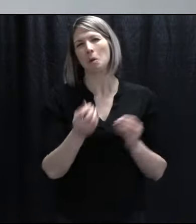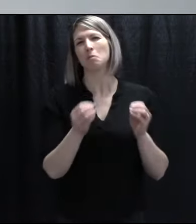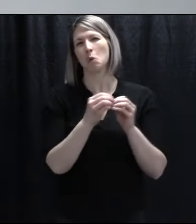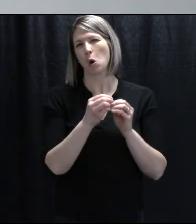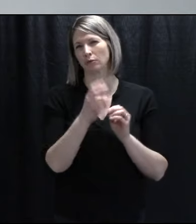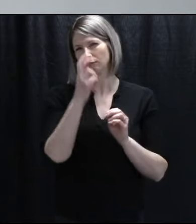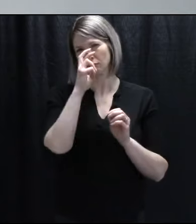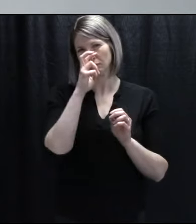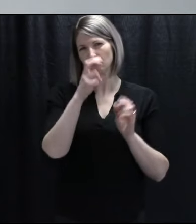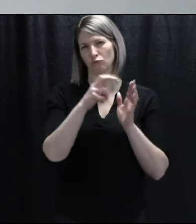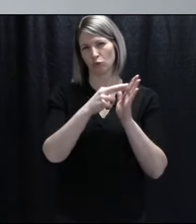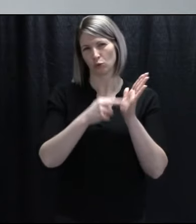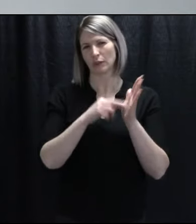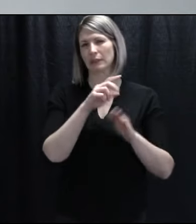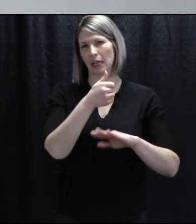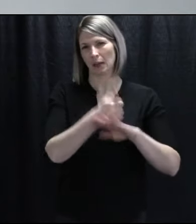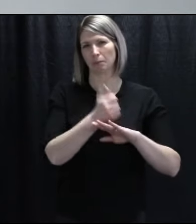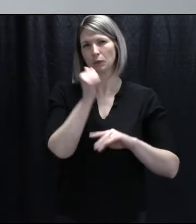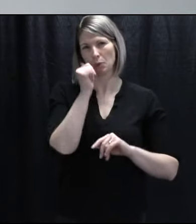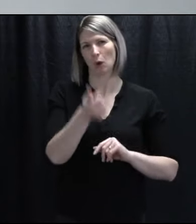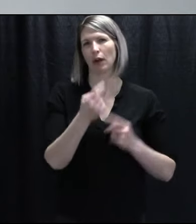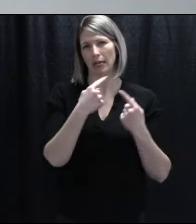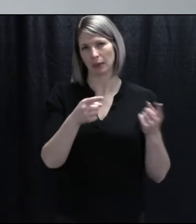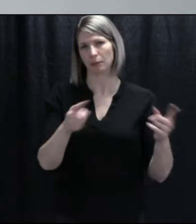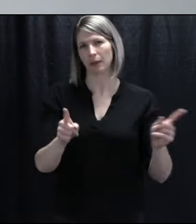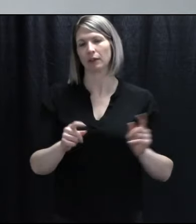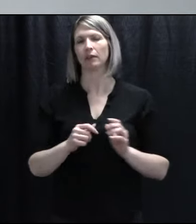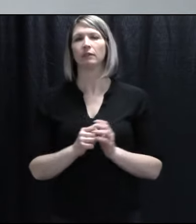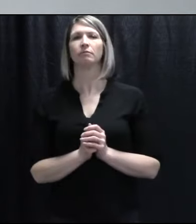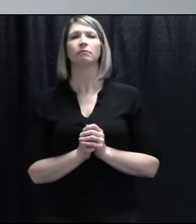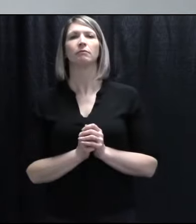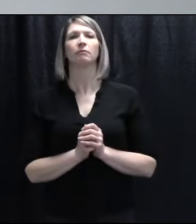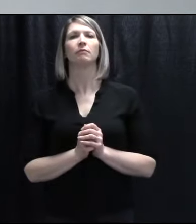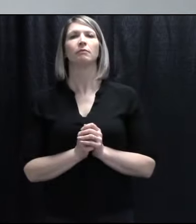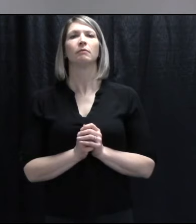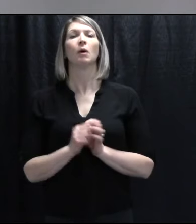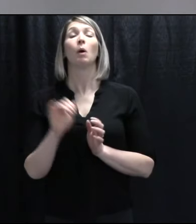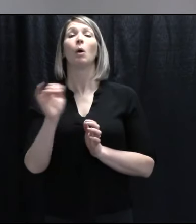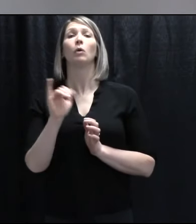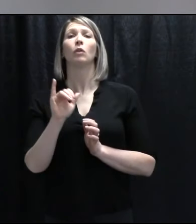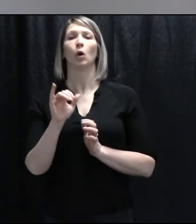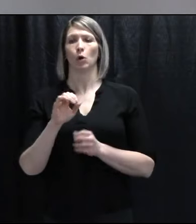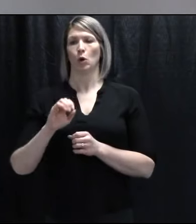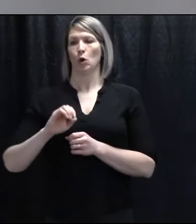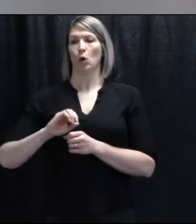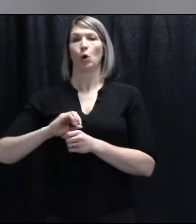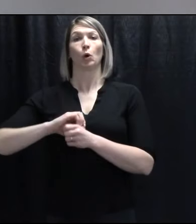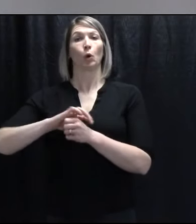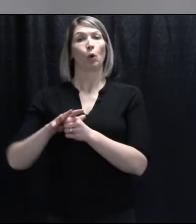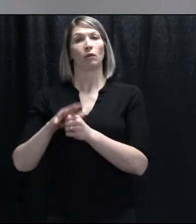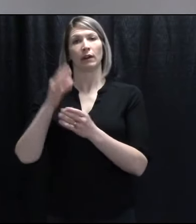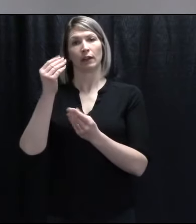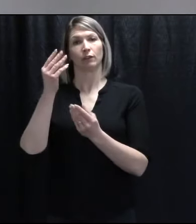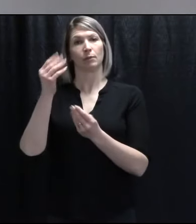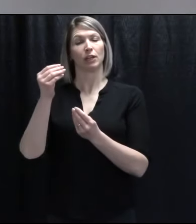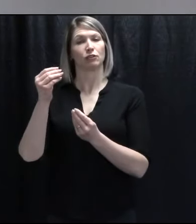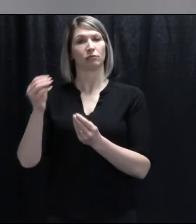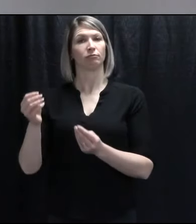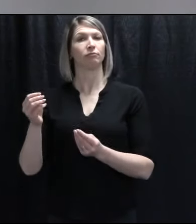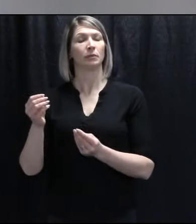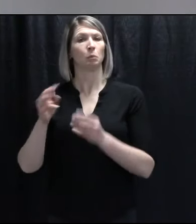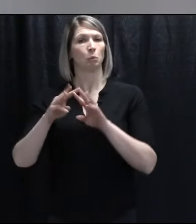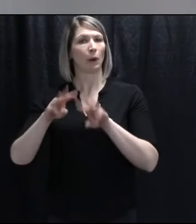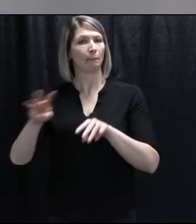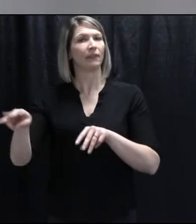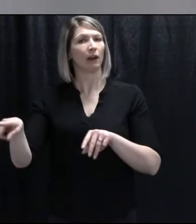so. There is currently on our COVID information website a very good guide to the current